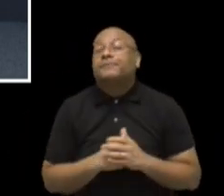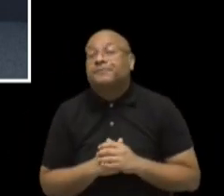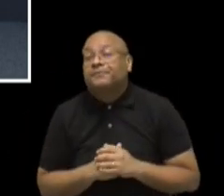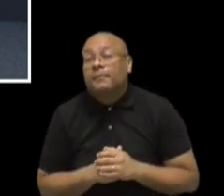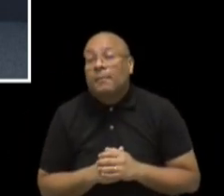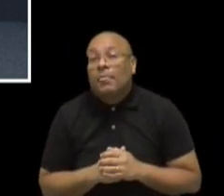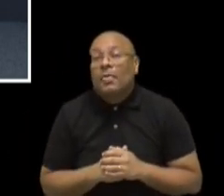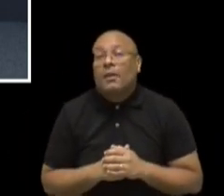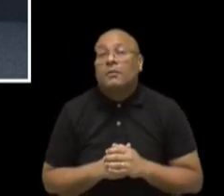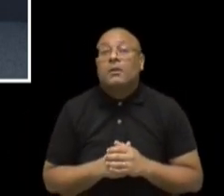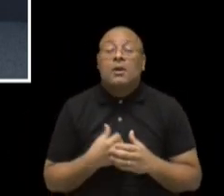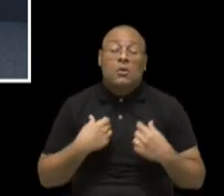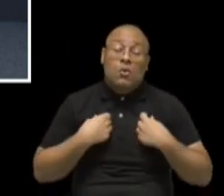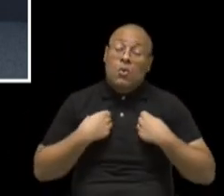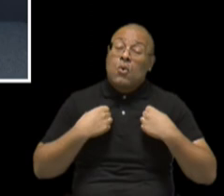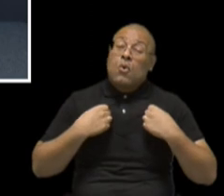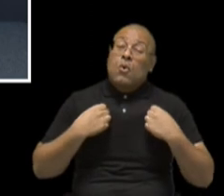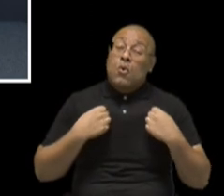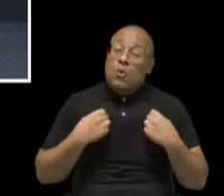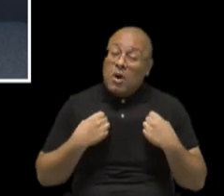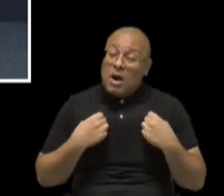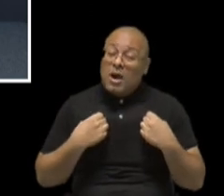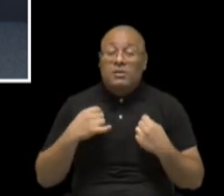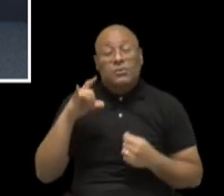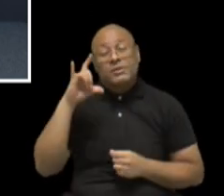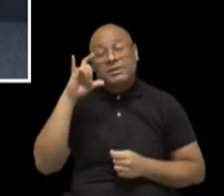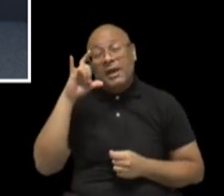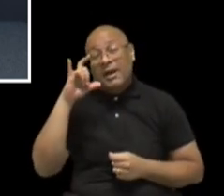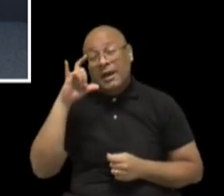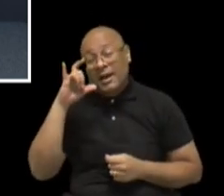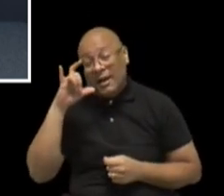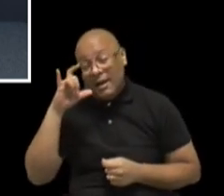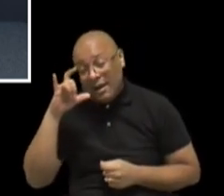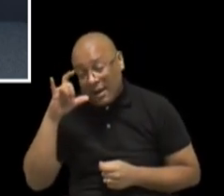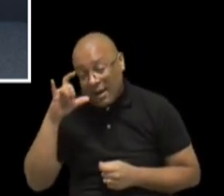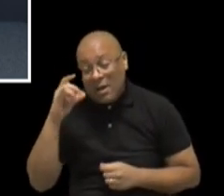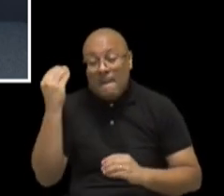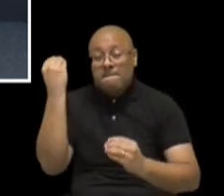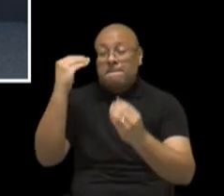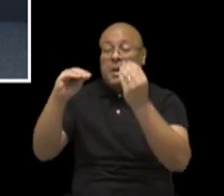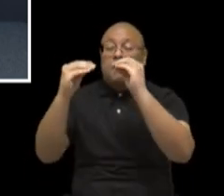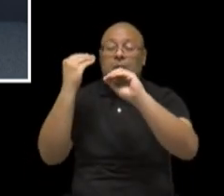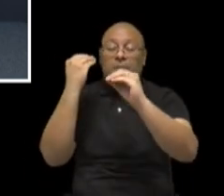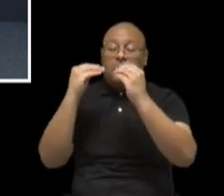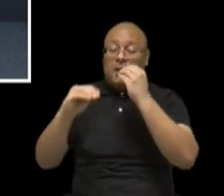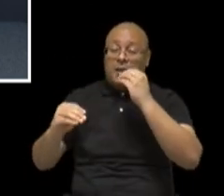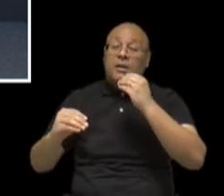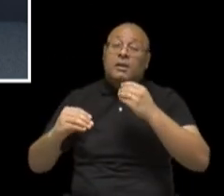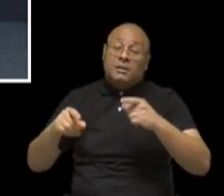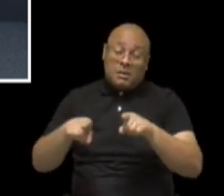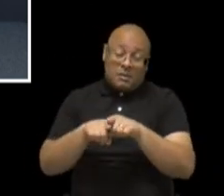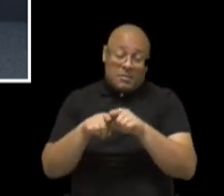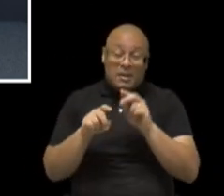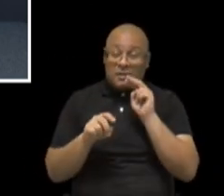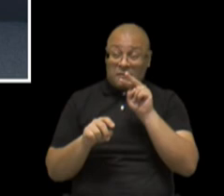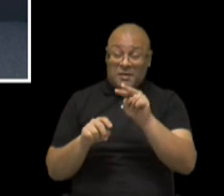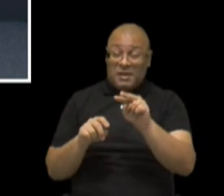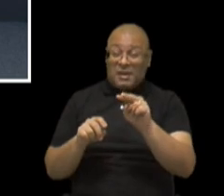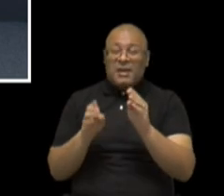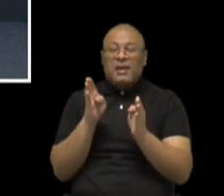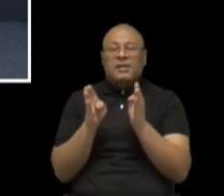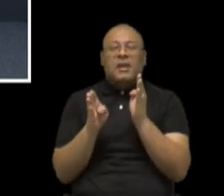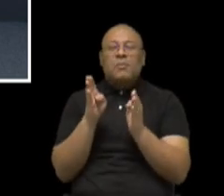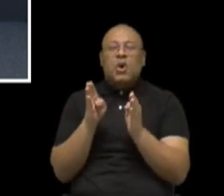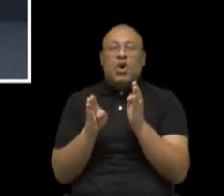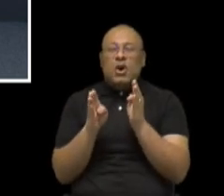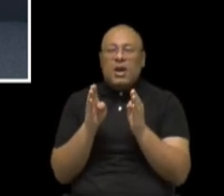like to see in our clothes, that you can see on our Instagram. You know, this is when we put down the Generation M each season, if we have